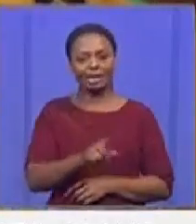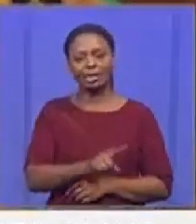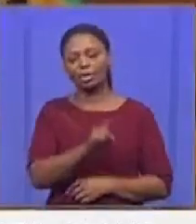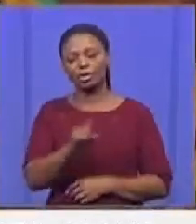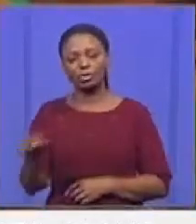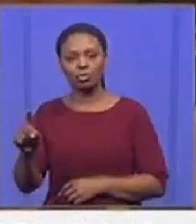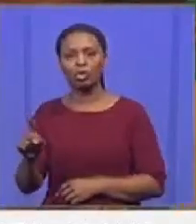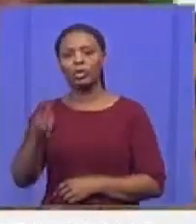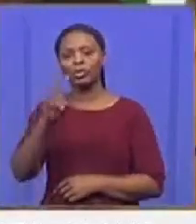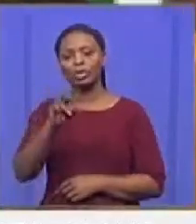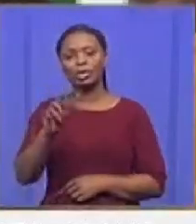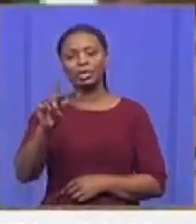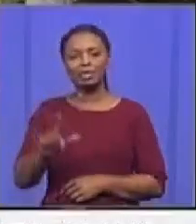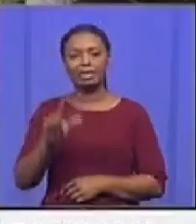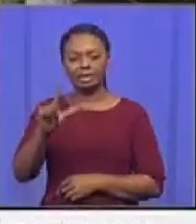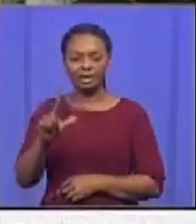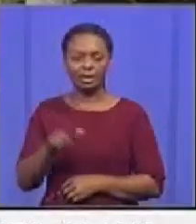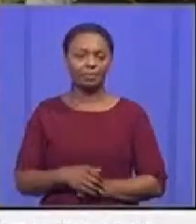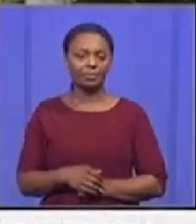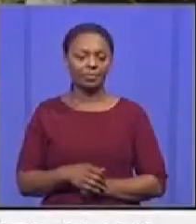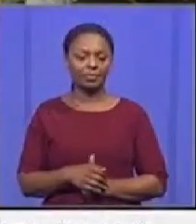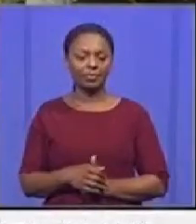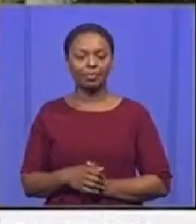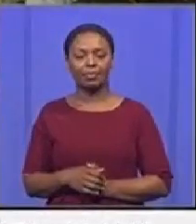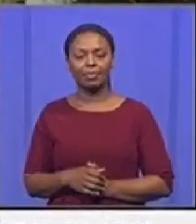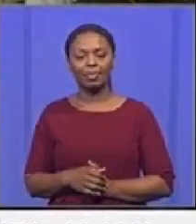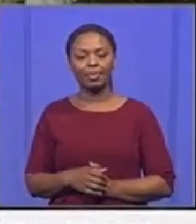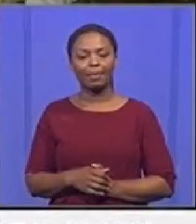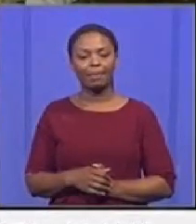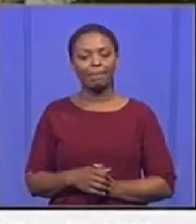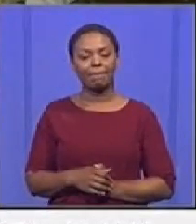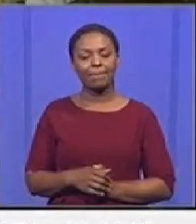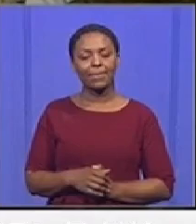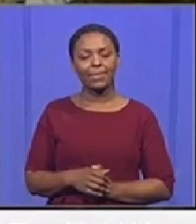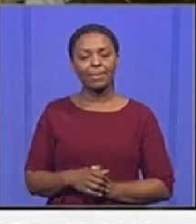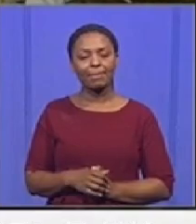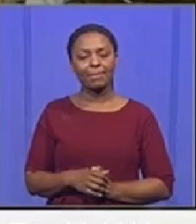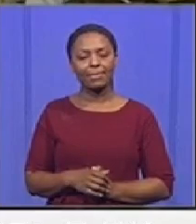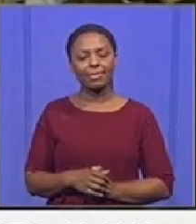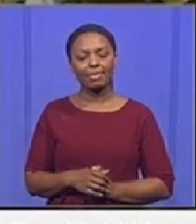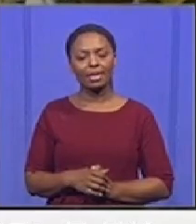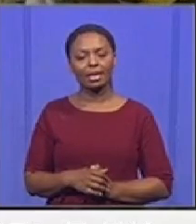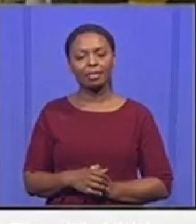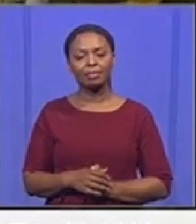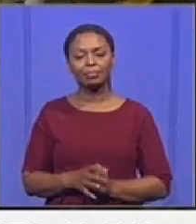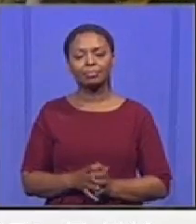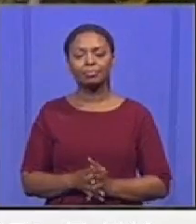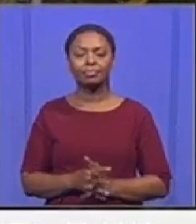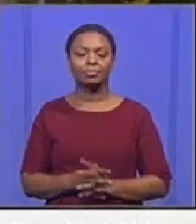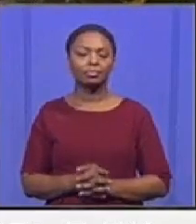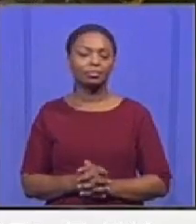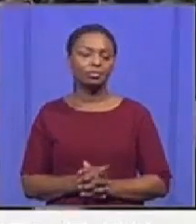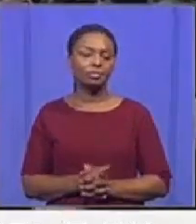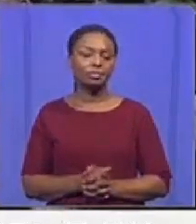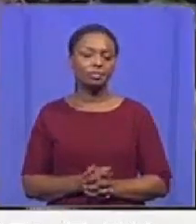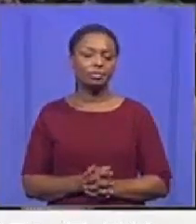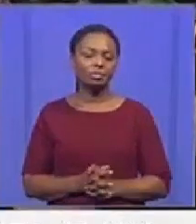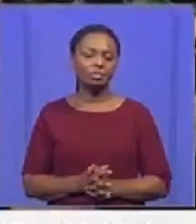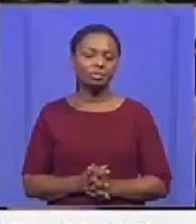ka 2017. Why can't unity be the winning position?